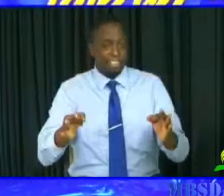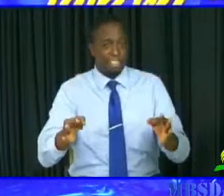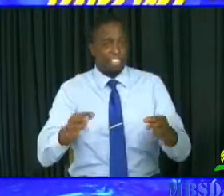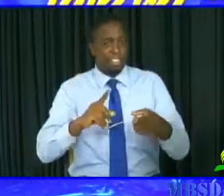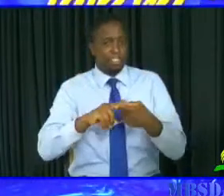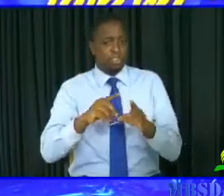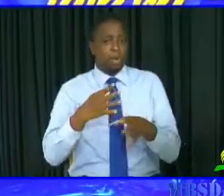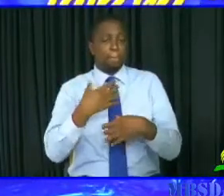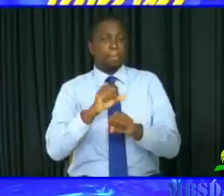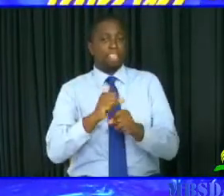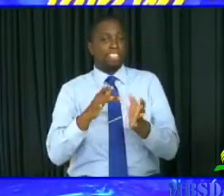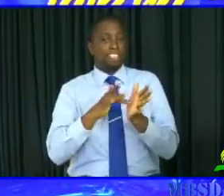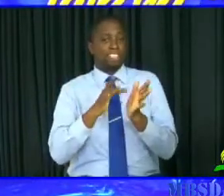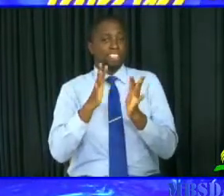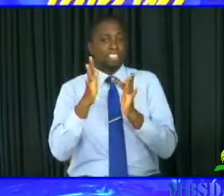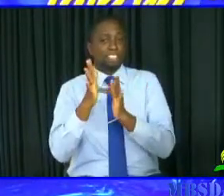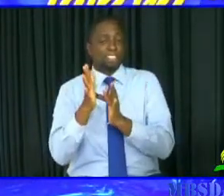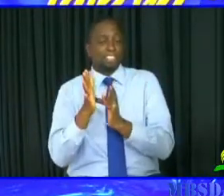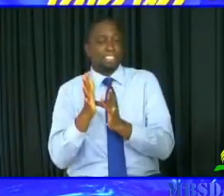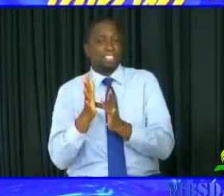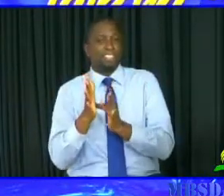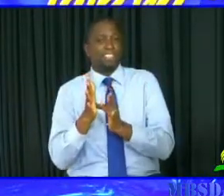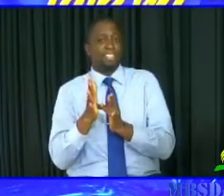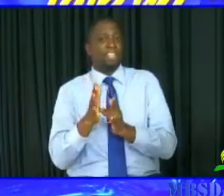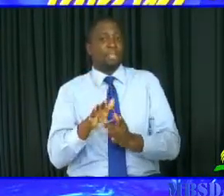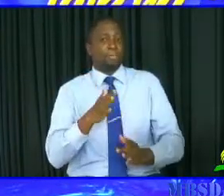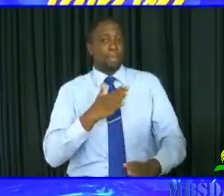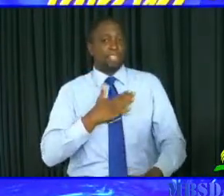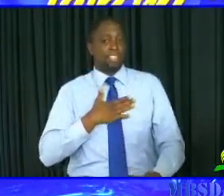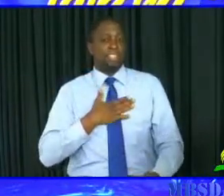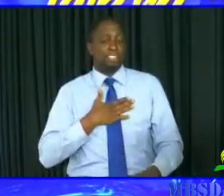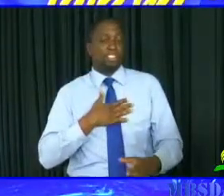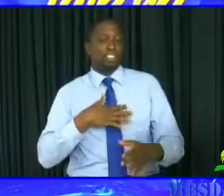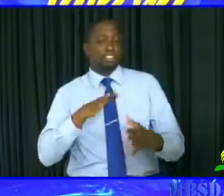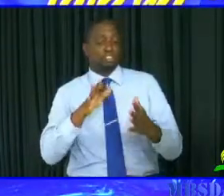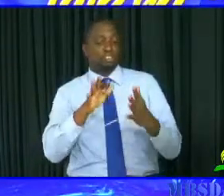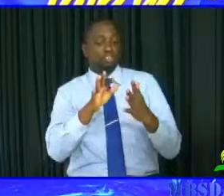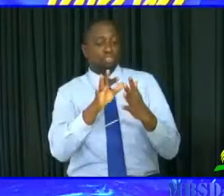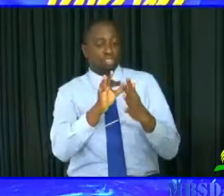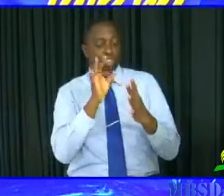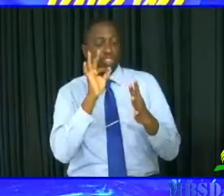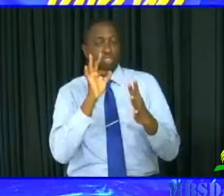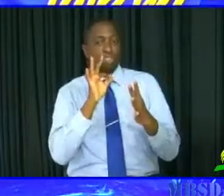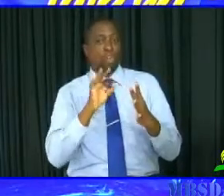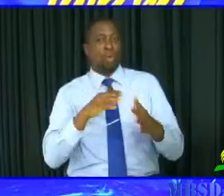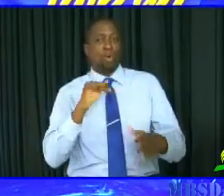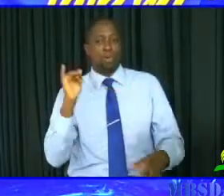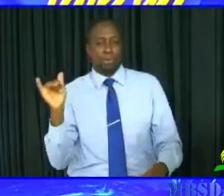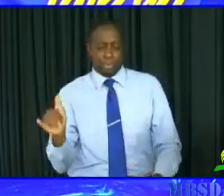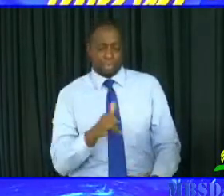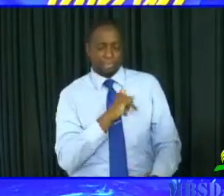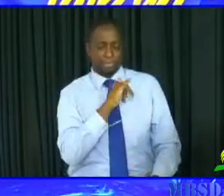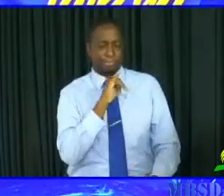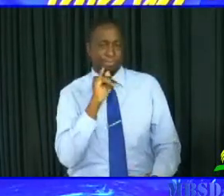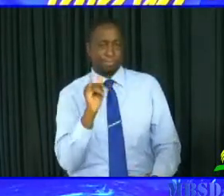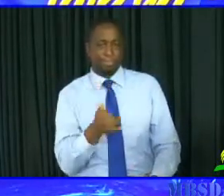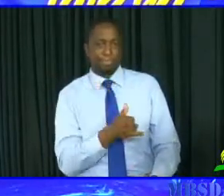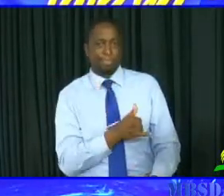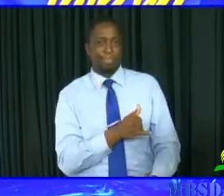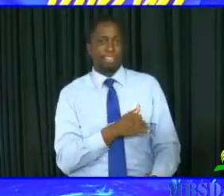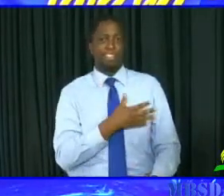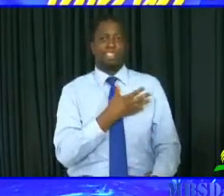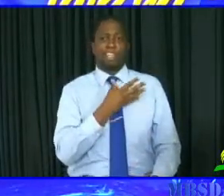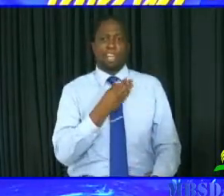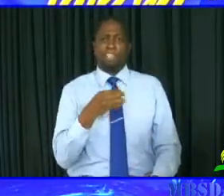decided to make Jesus my choice. Oh yes,